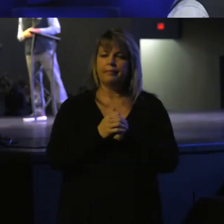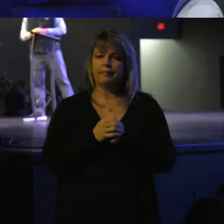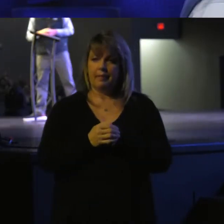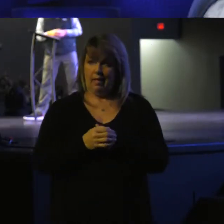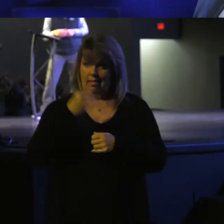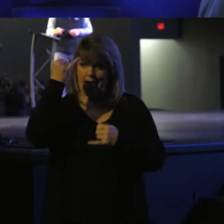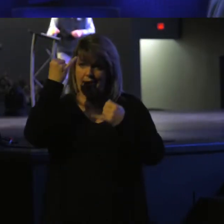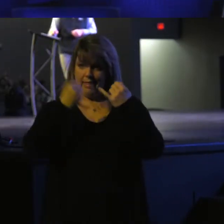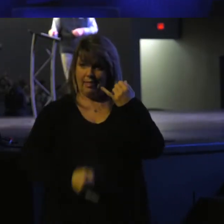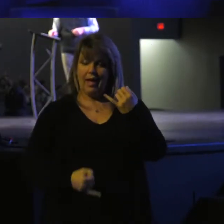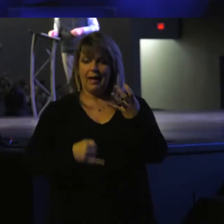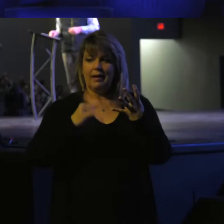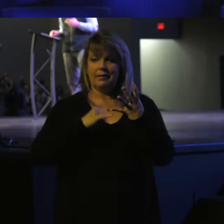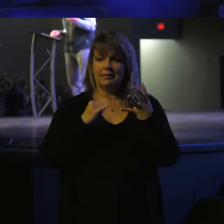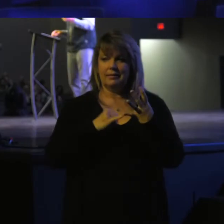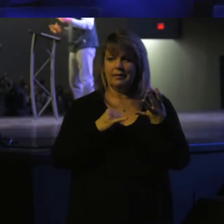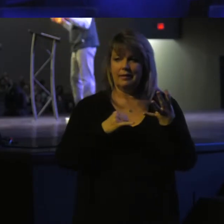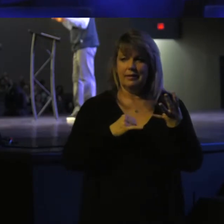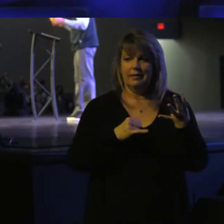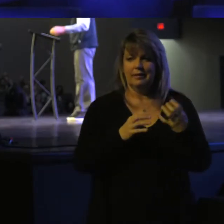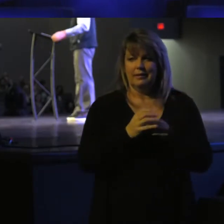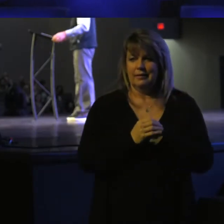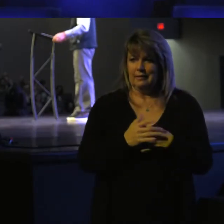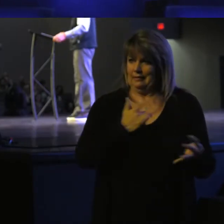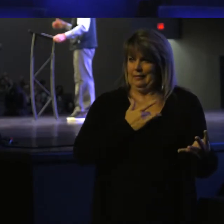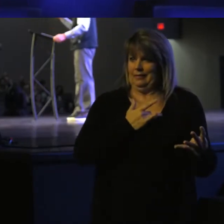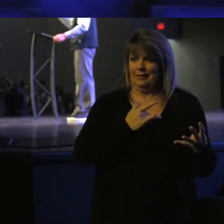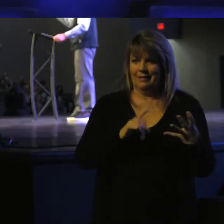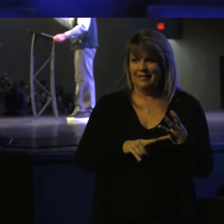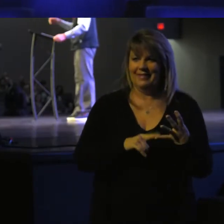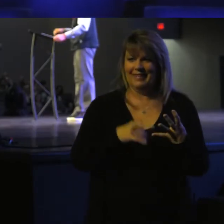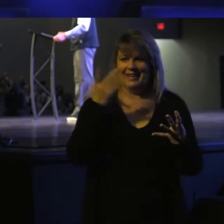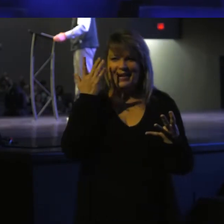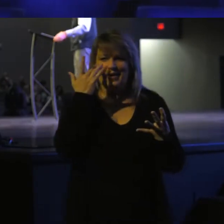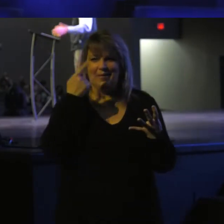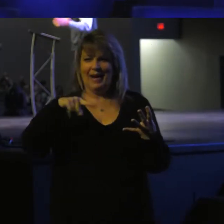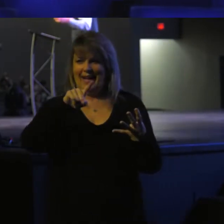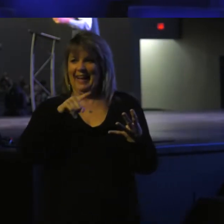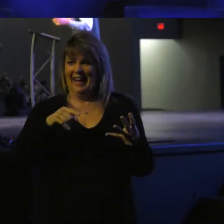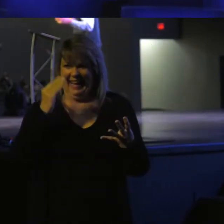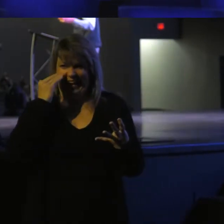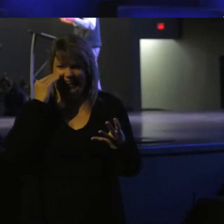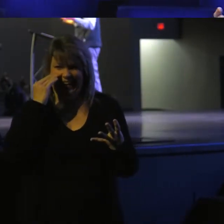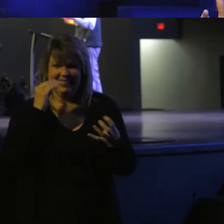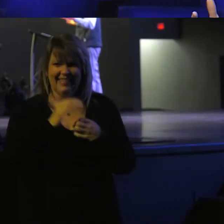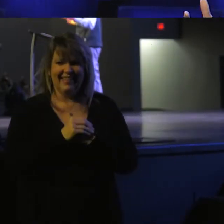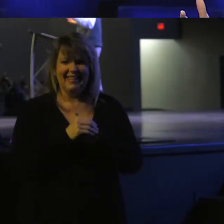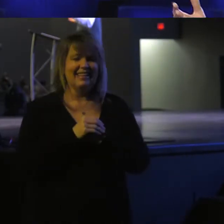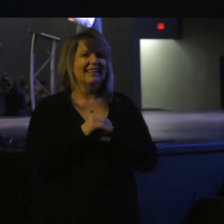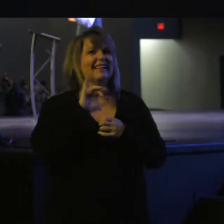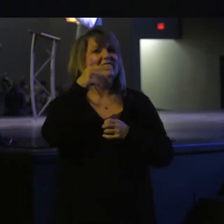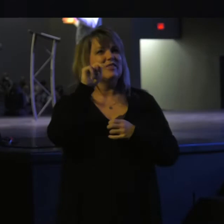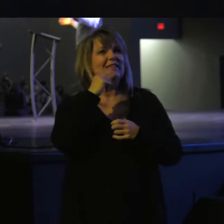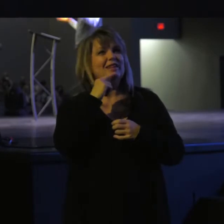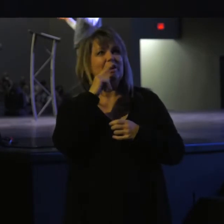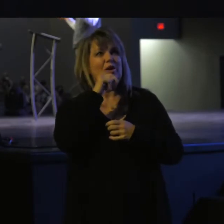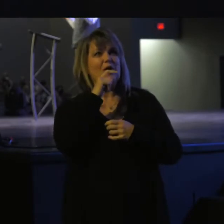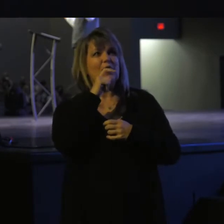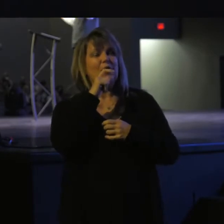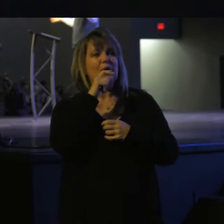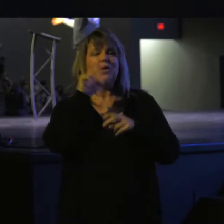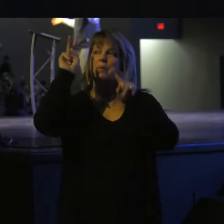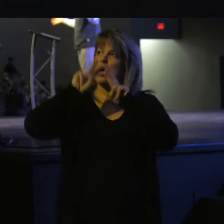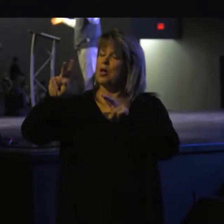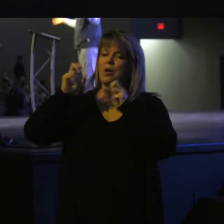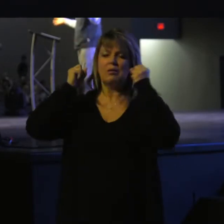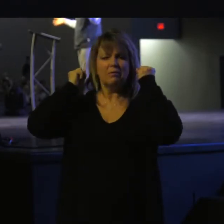we'll ask why, the why of the vision. Why are they there? After this I look, John says, and who? Behold, a